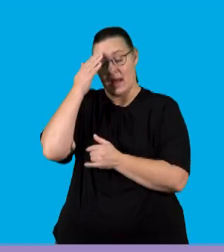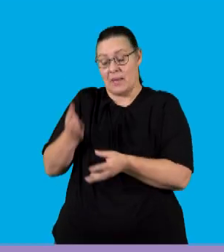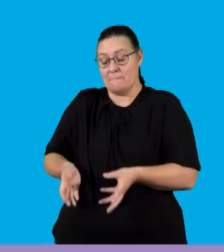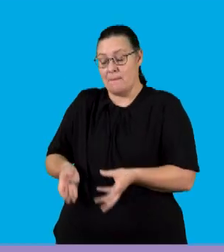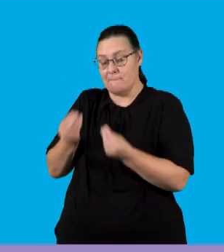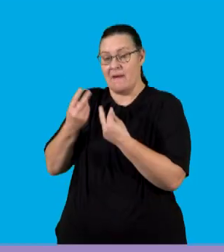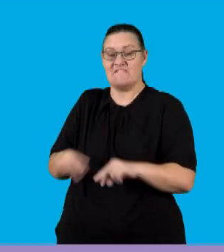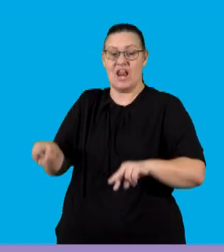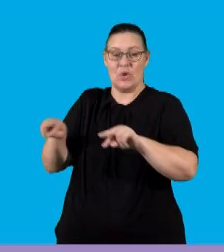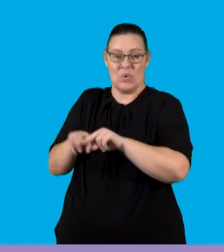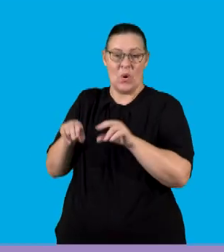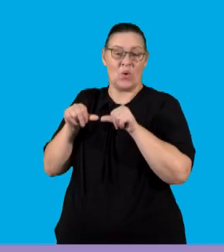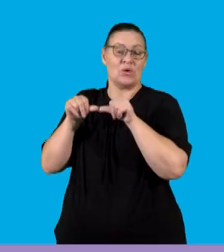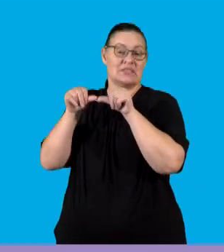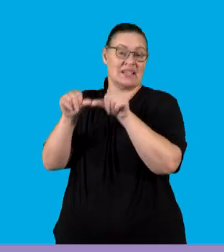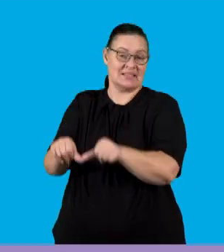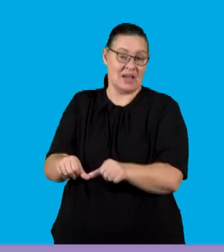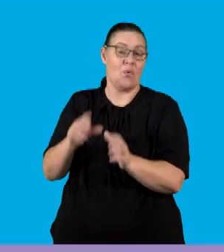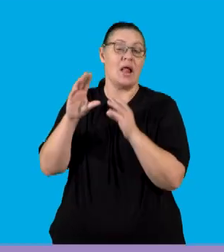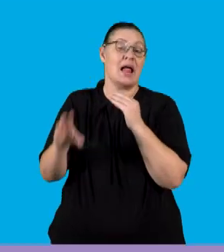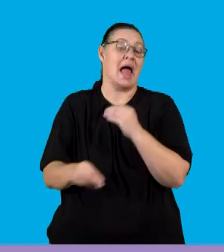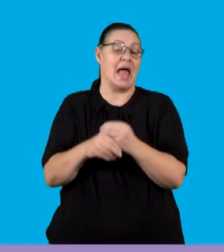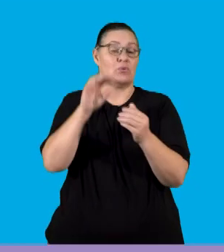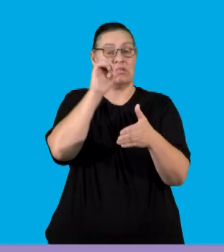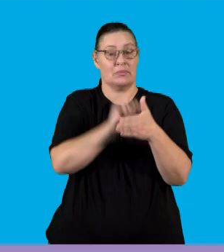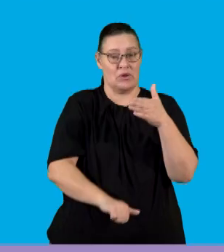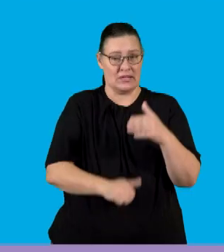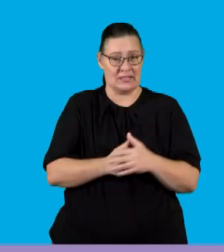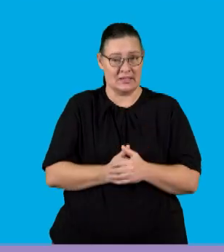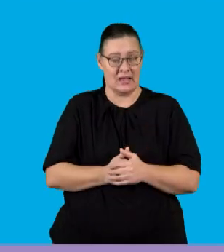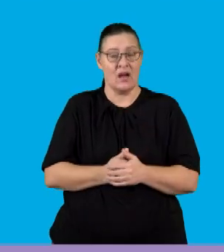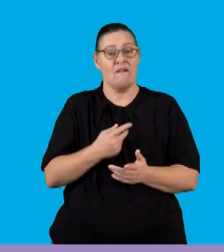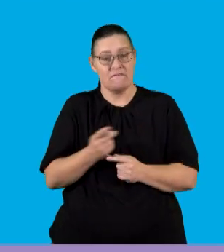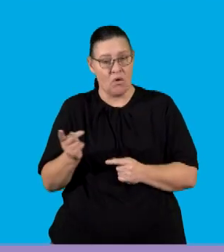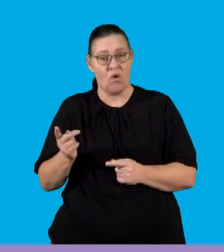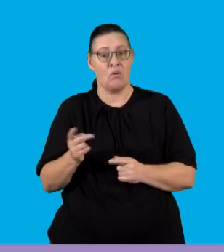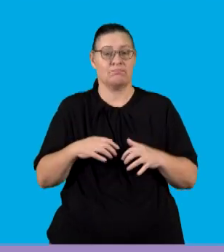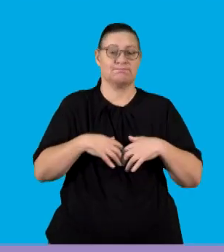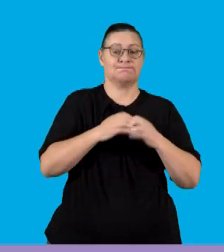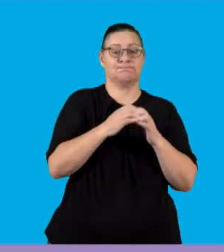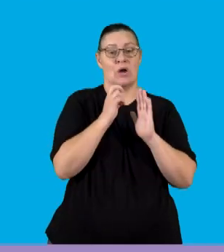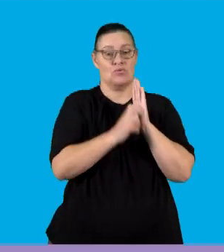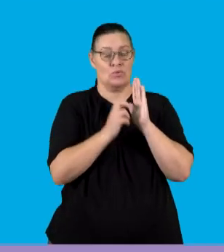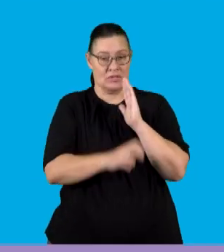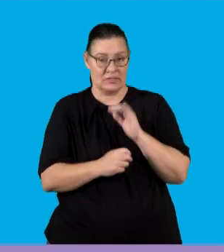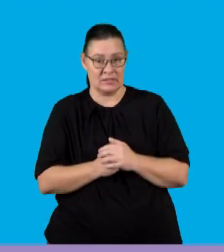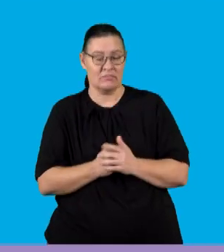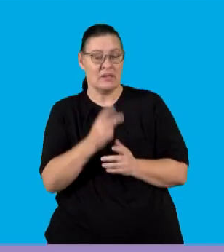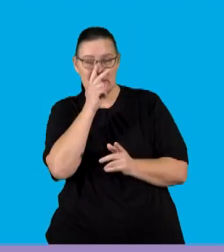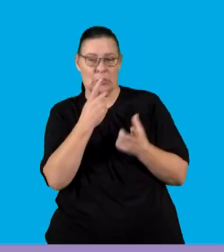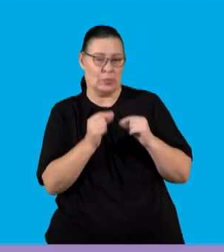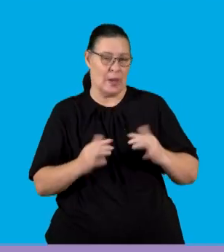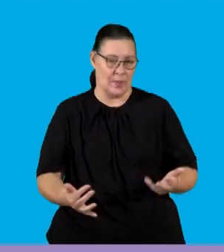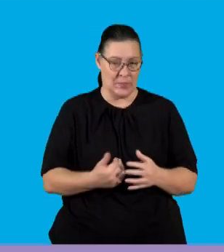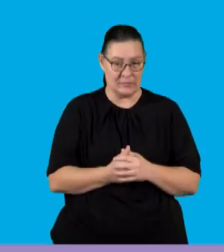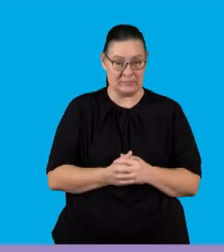need to find a constant value that we are going to add or subtract for us to form that rule. Let's see how we are